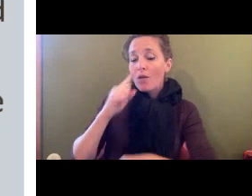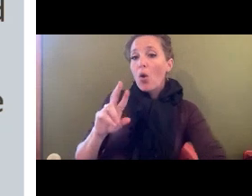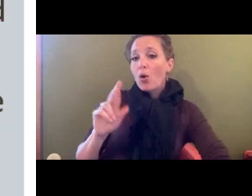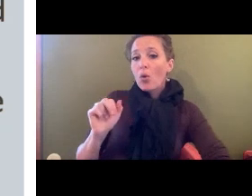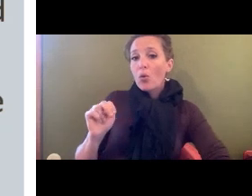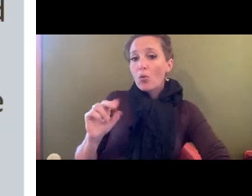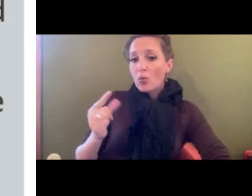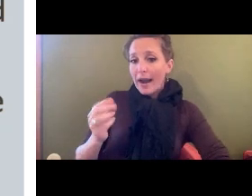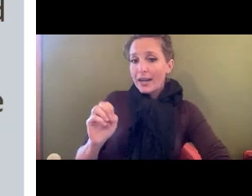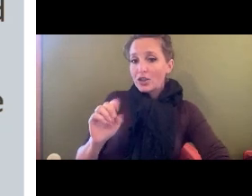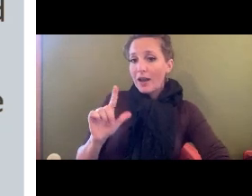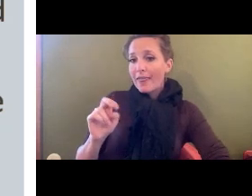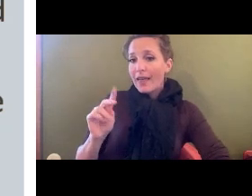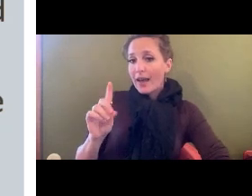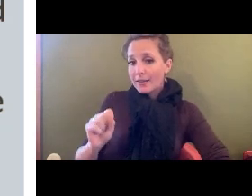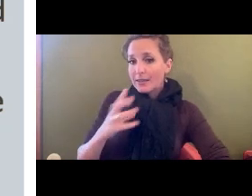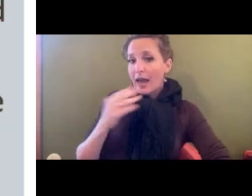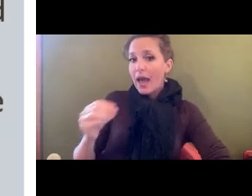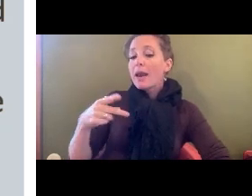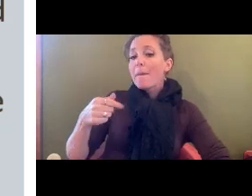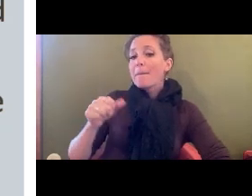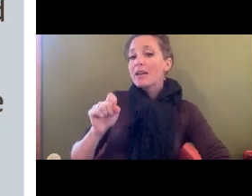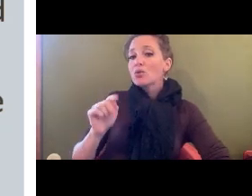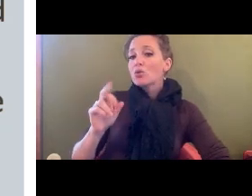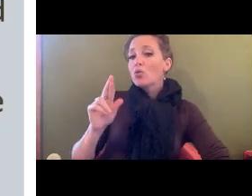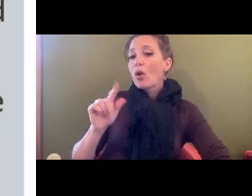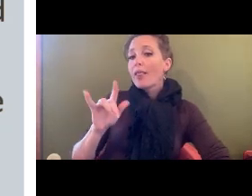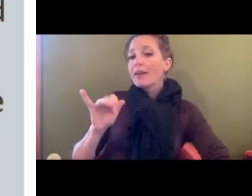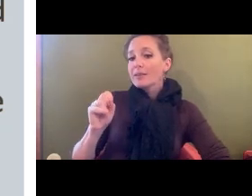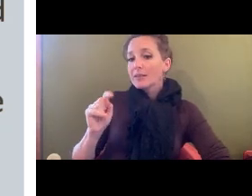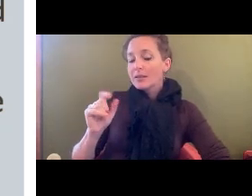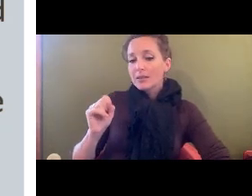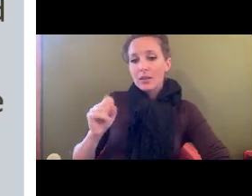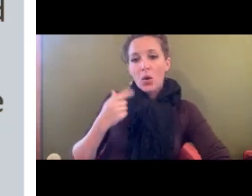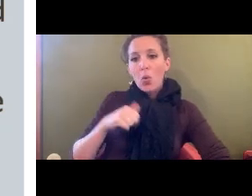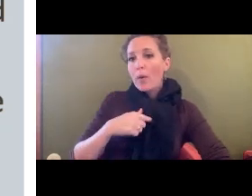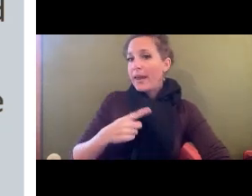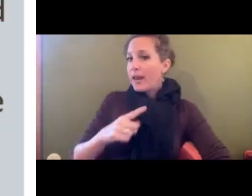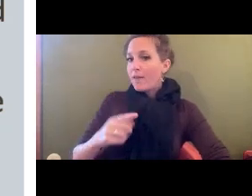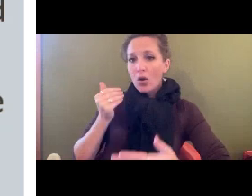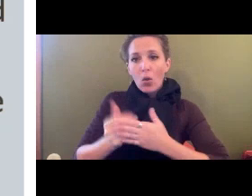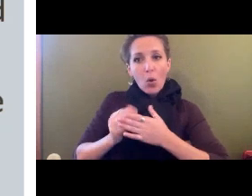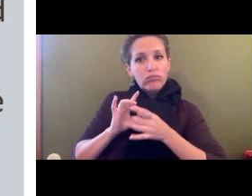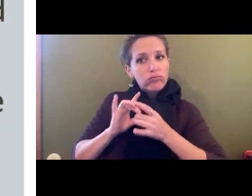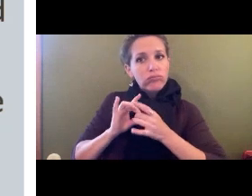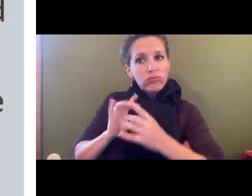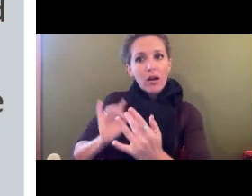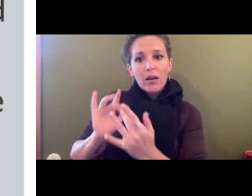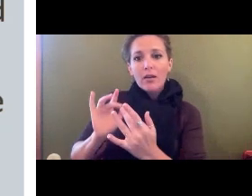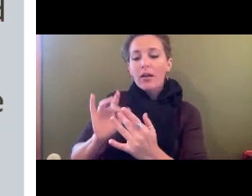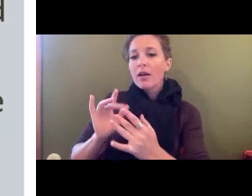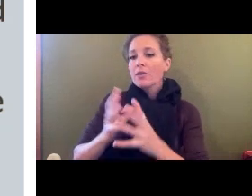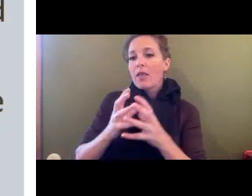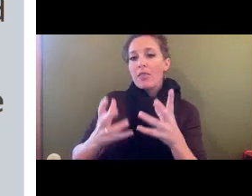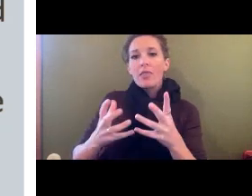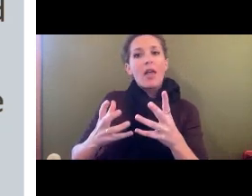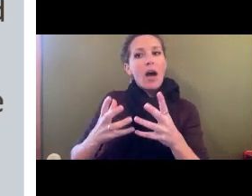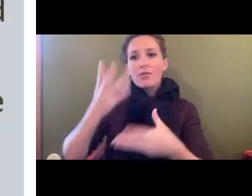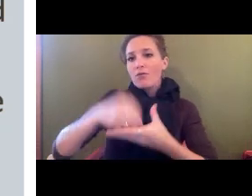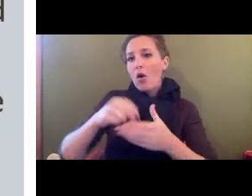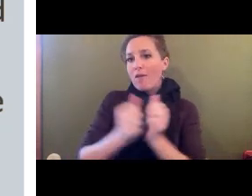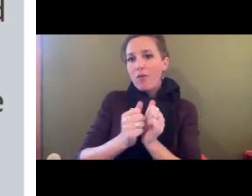we are in close contact with the organizers of that International Year because there are a lot of synergies with the International Year of the Women Farmer. So